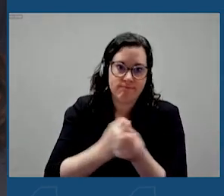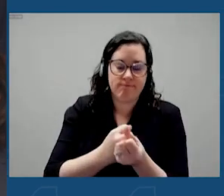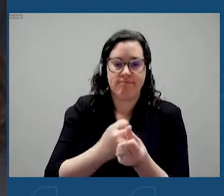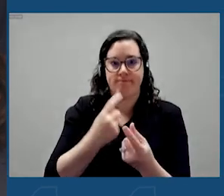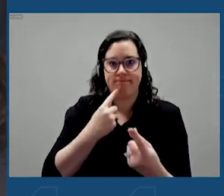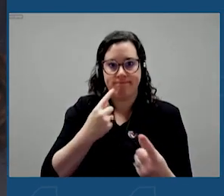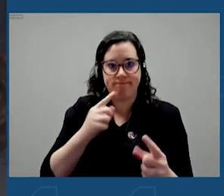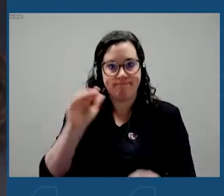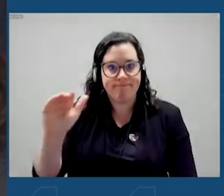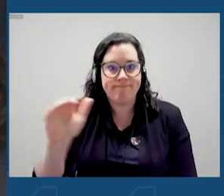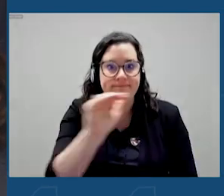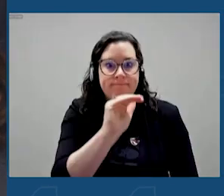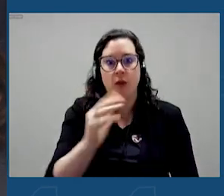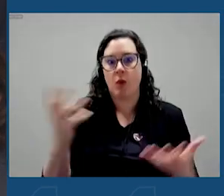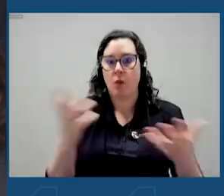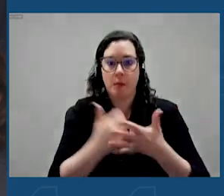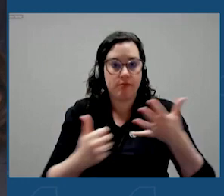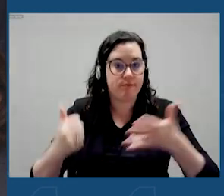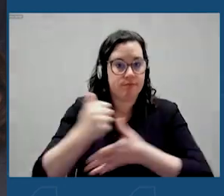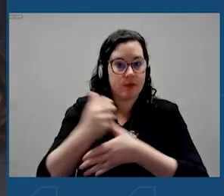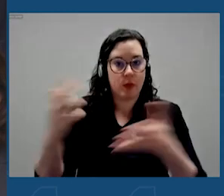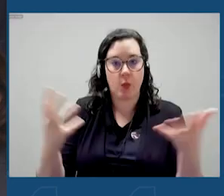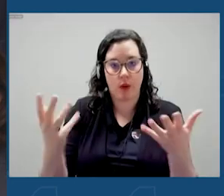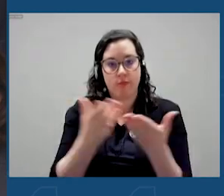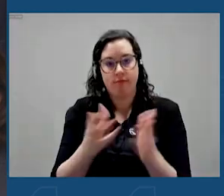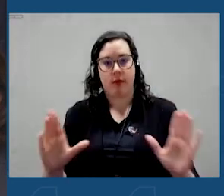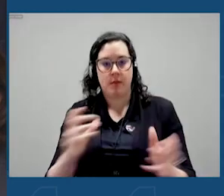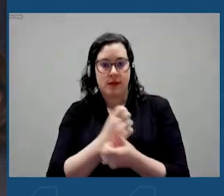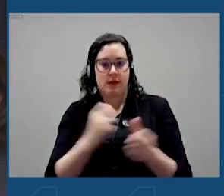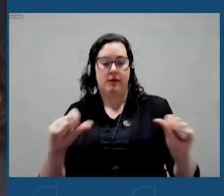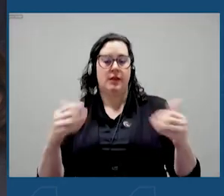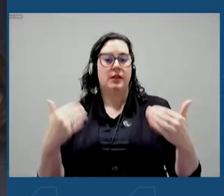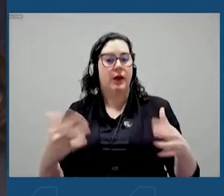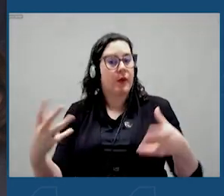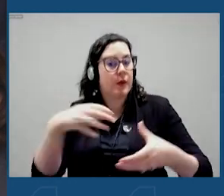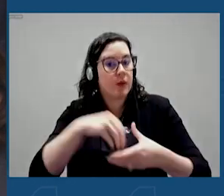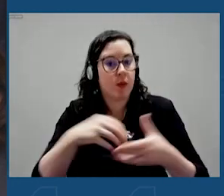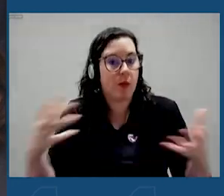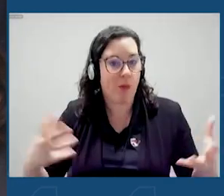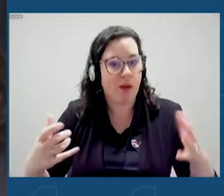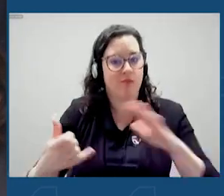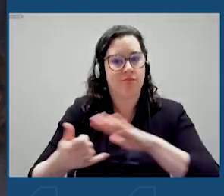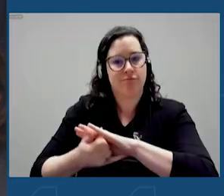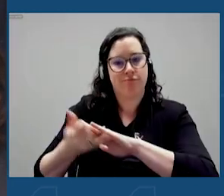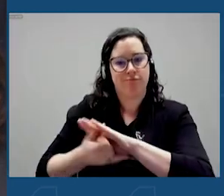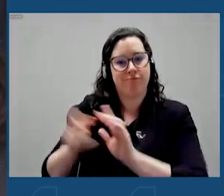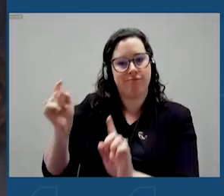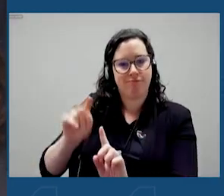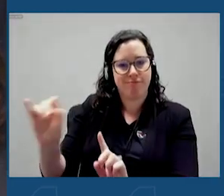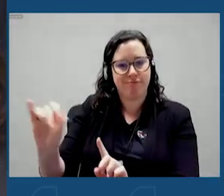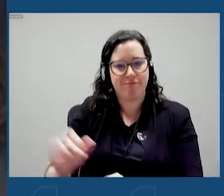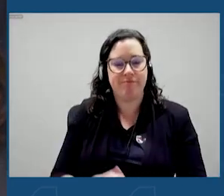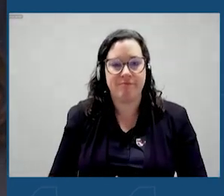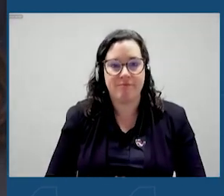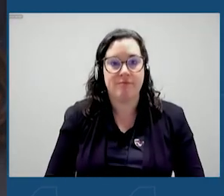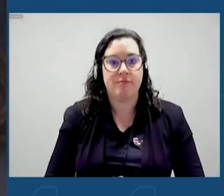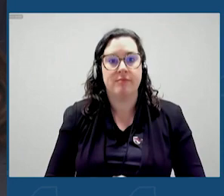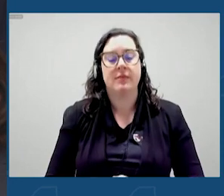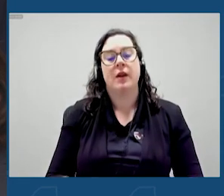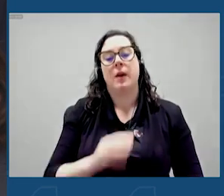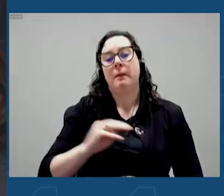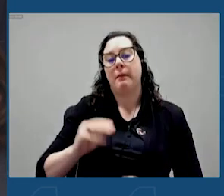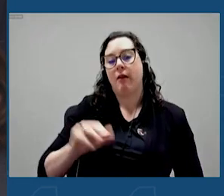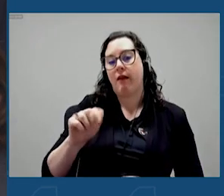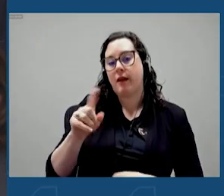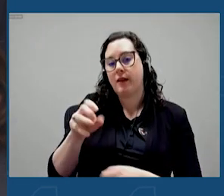their #1 priority. And this certainly includes public safety in the New York City subway system. With Mayor Adams' subway